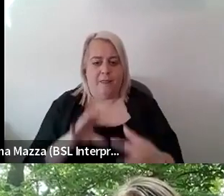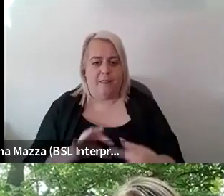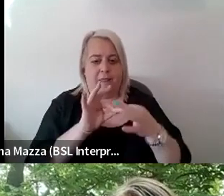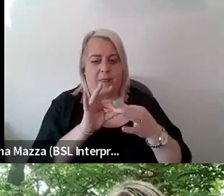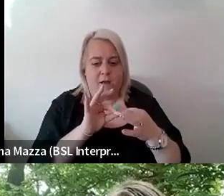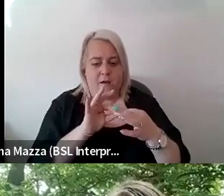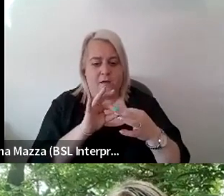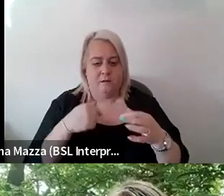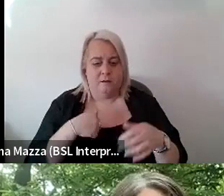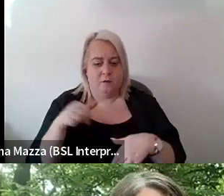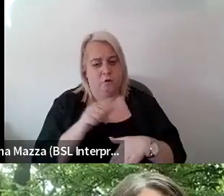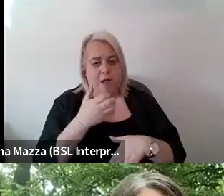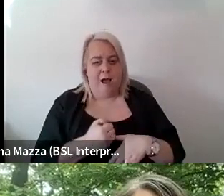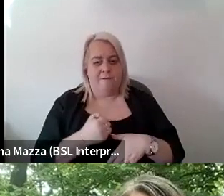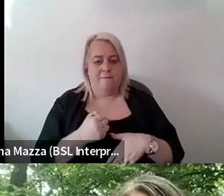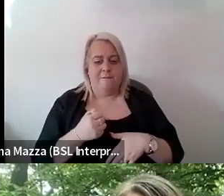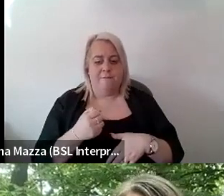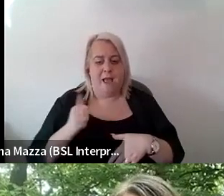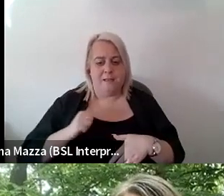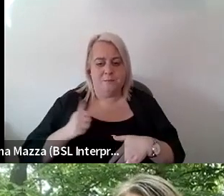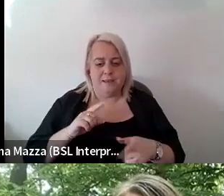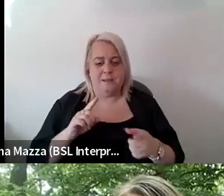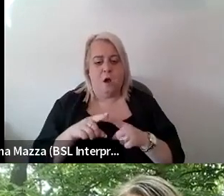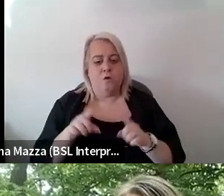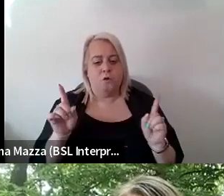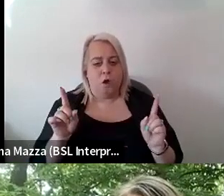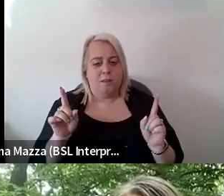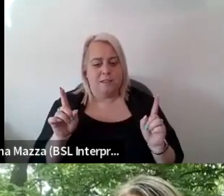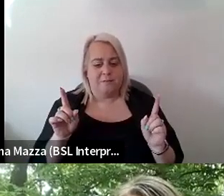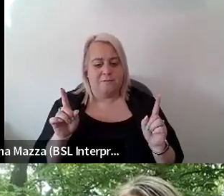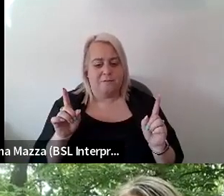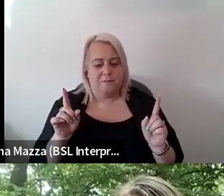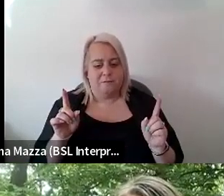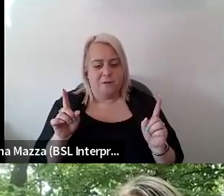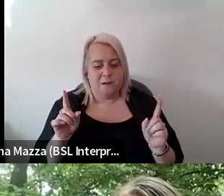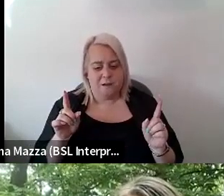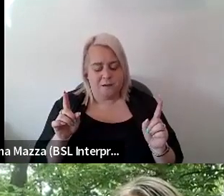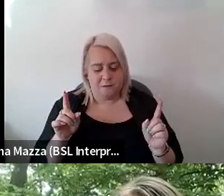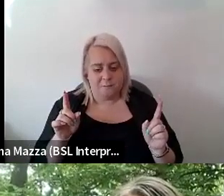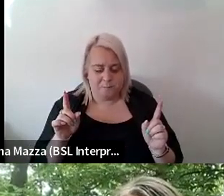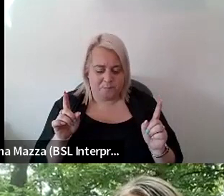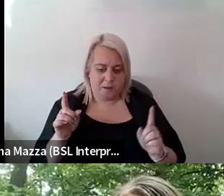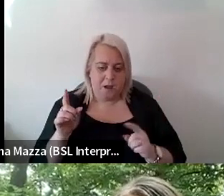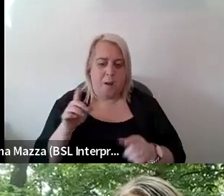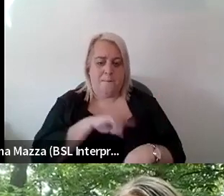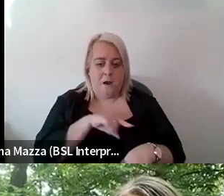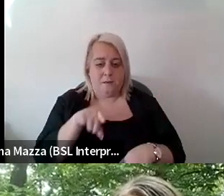is expecting alternatives to this digitization of products that when it becomes inaccessible.